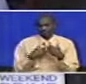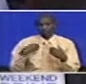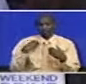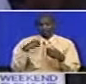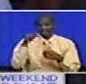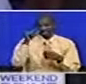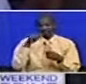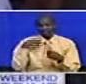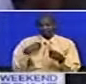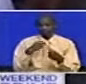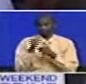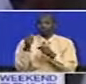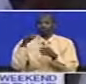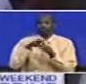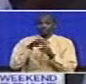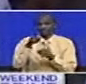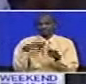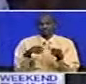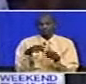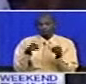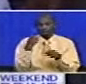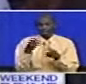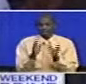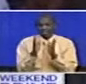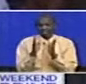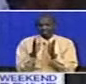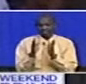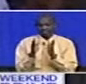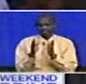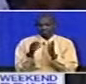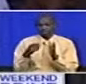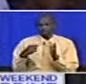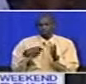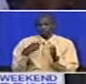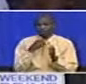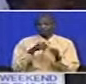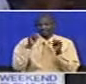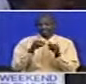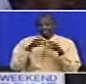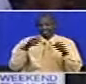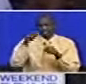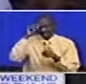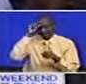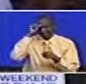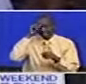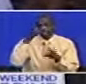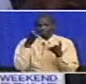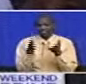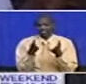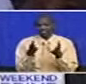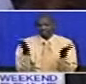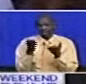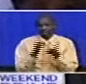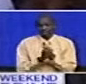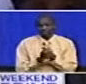government, vote for Monda. This is the only way. We sit in the government, and that's where